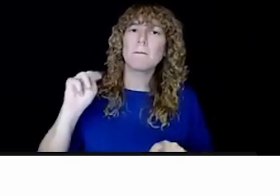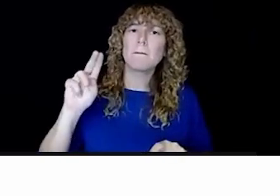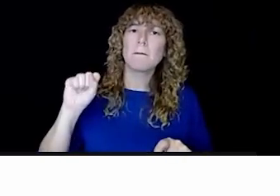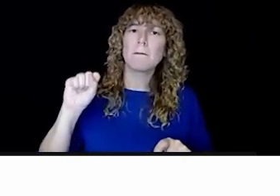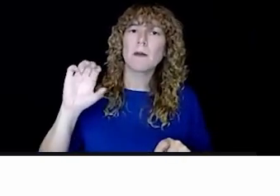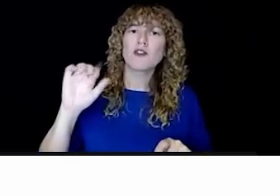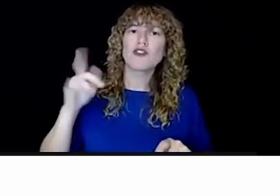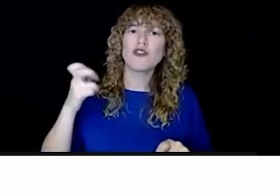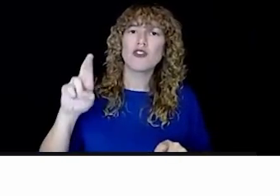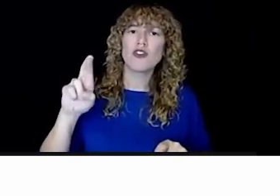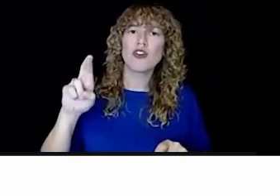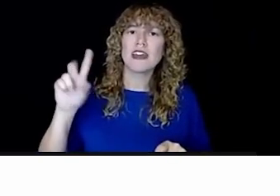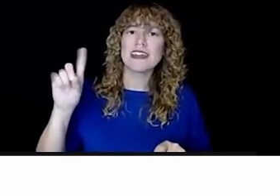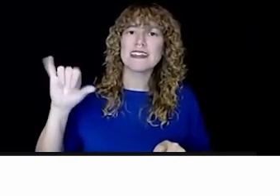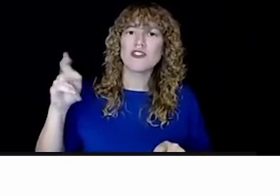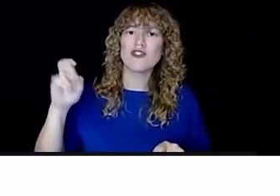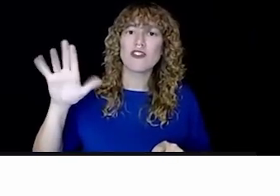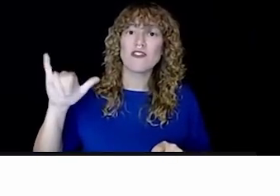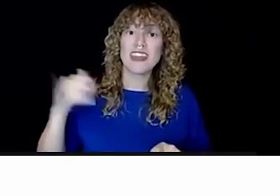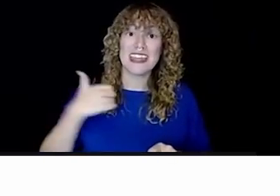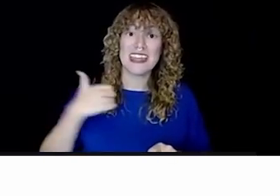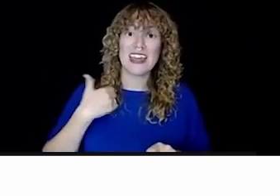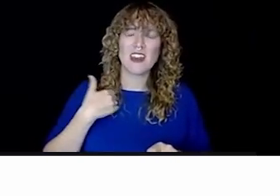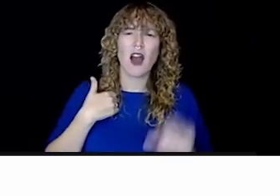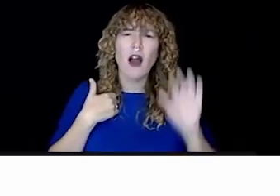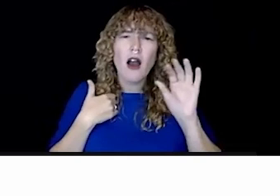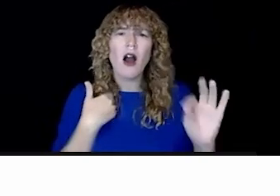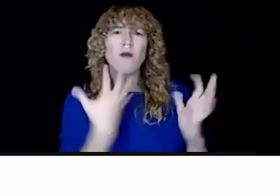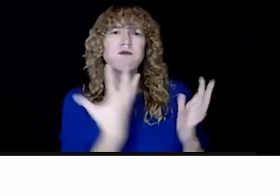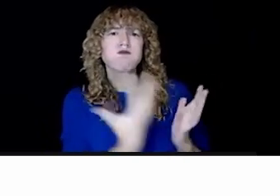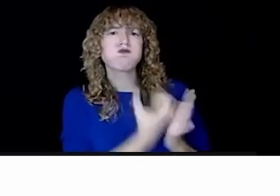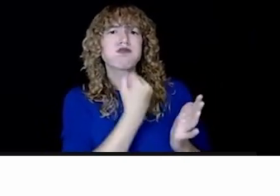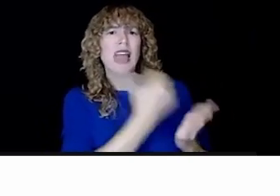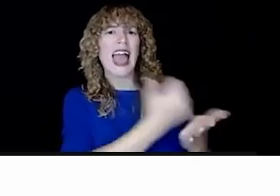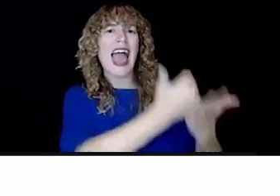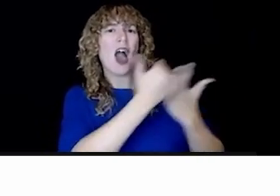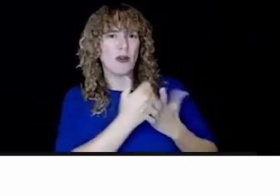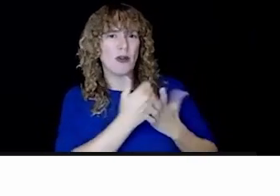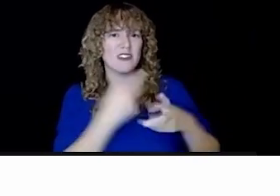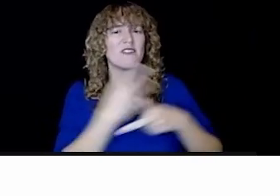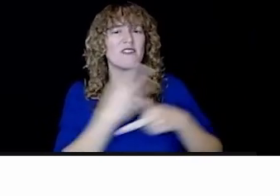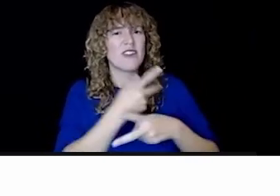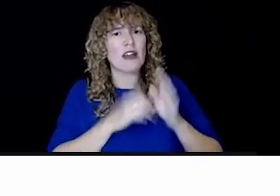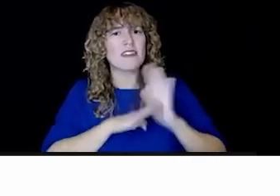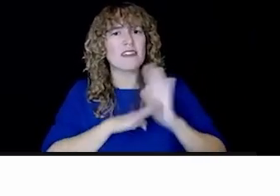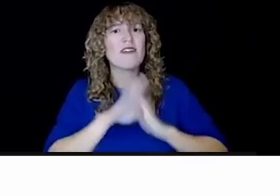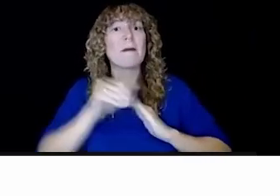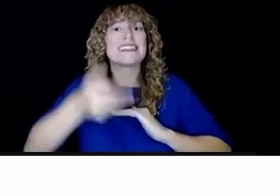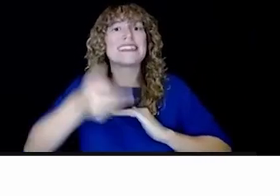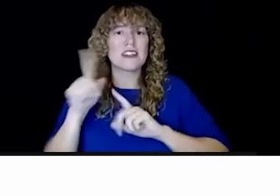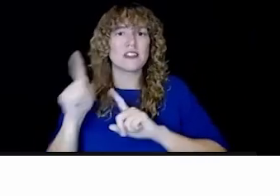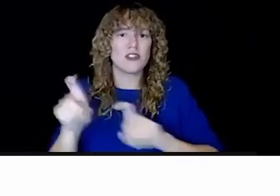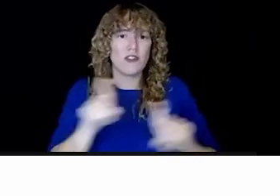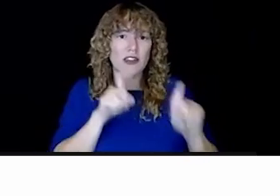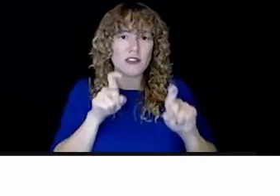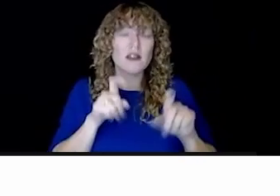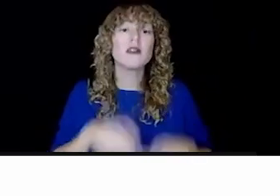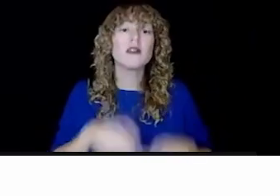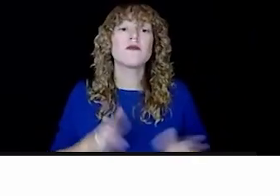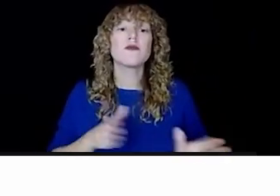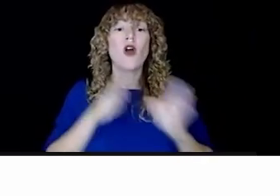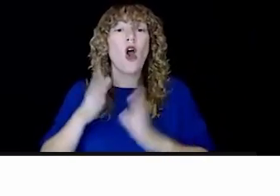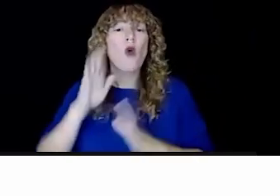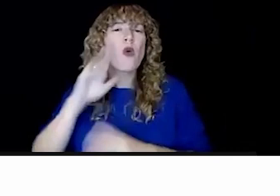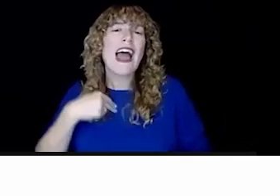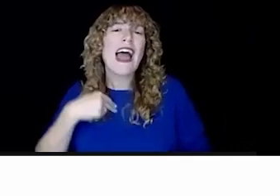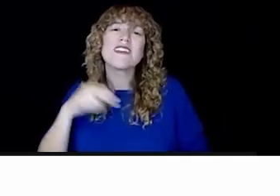first surveys. And we also want to include news articles, industry magazines, blog post guidelines, training